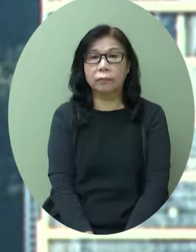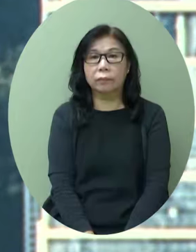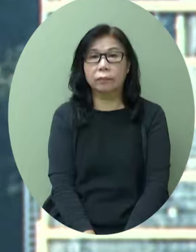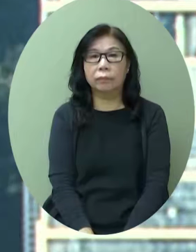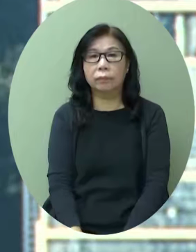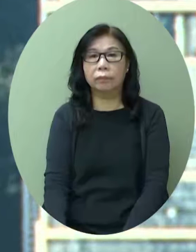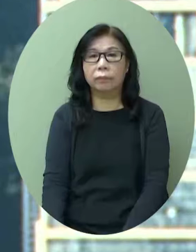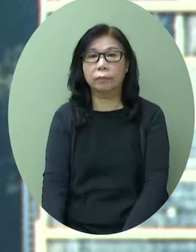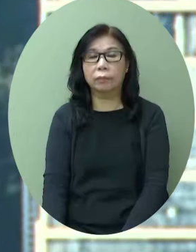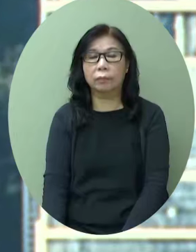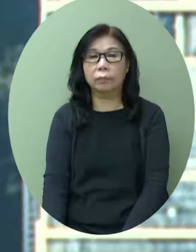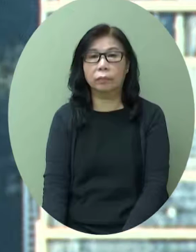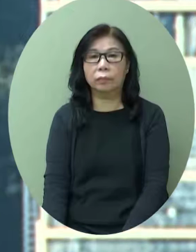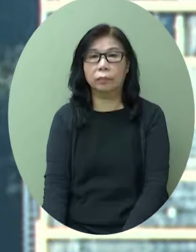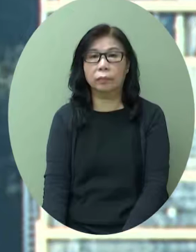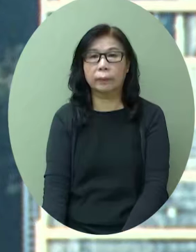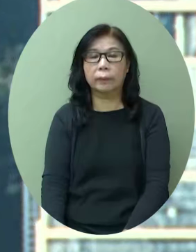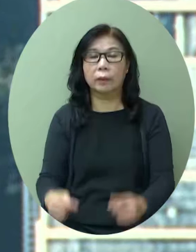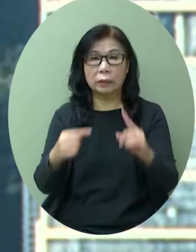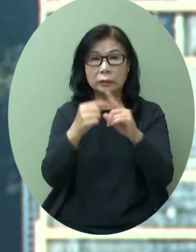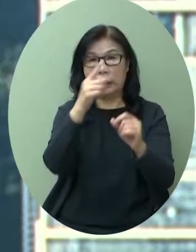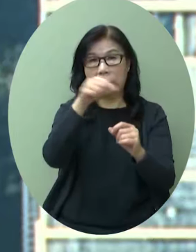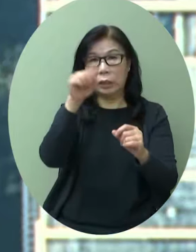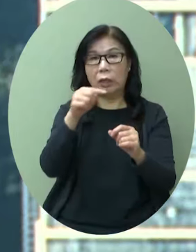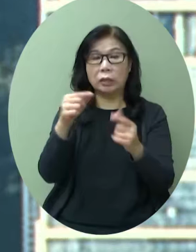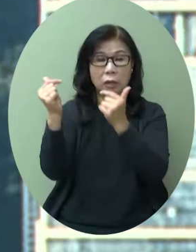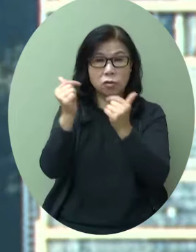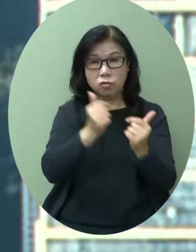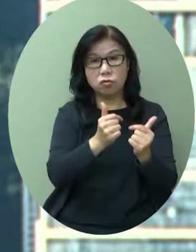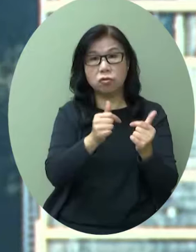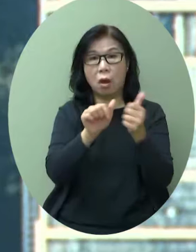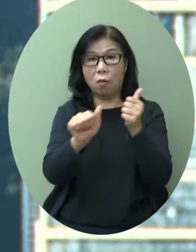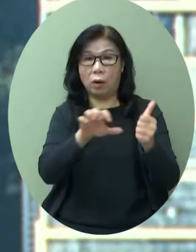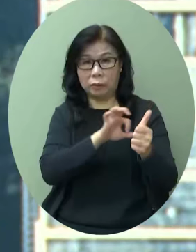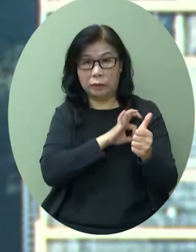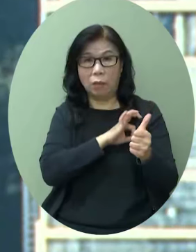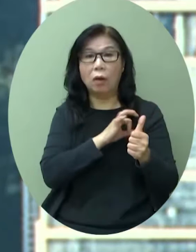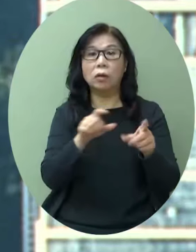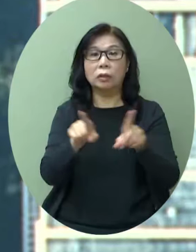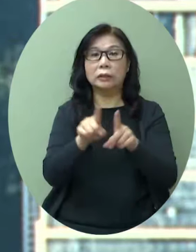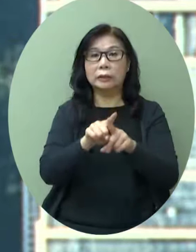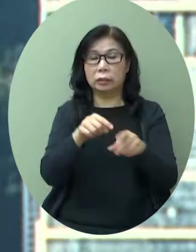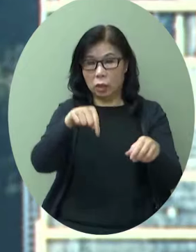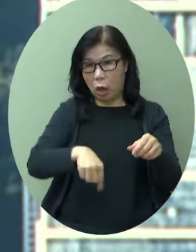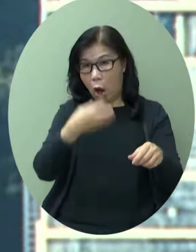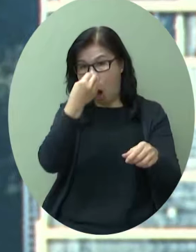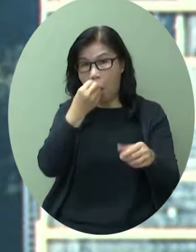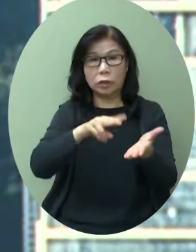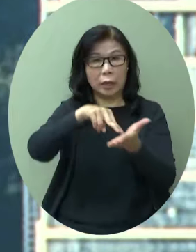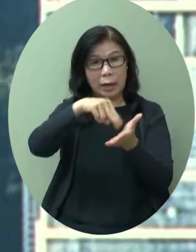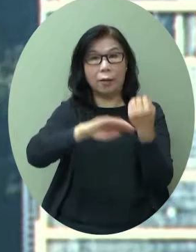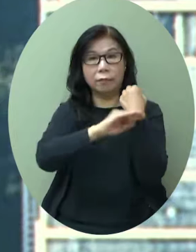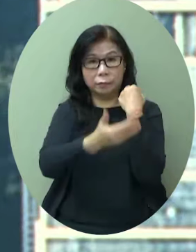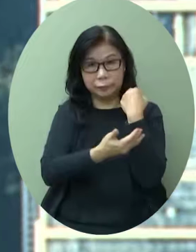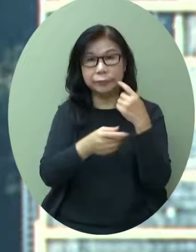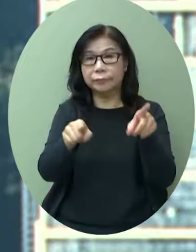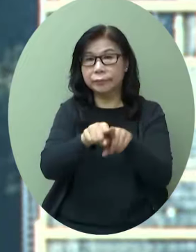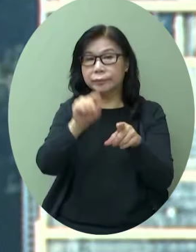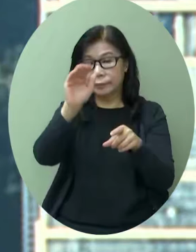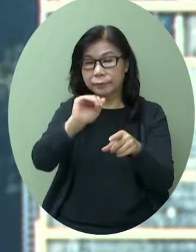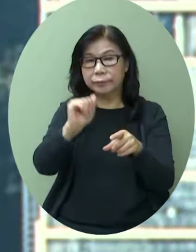for us to go through a local legislative process so that we could be in a better position to explain